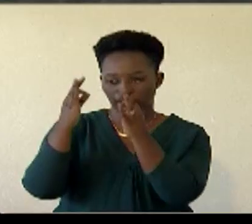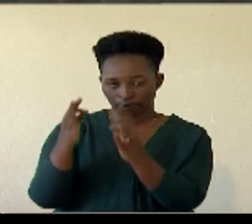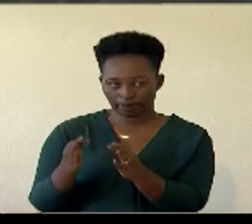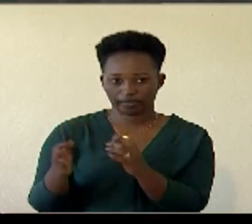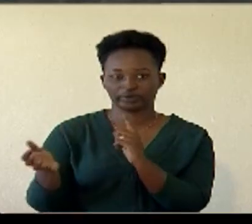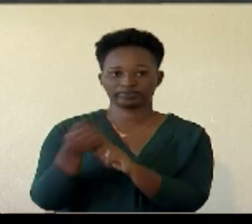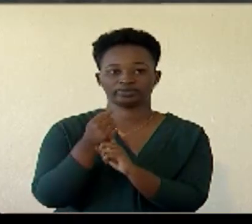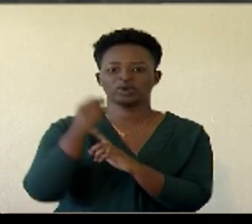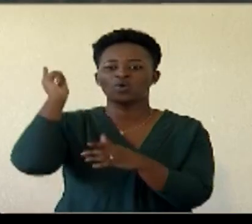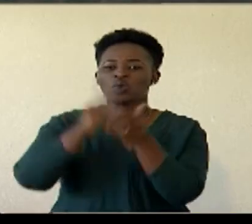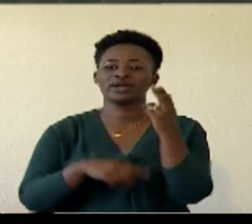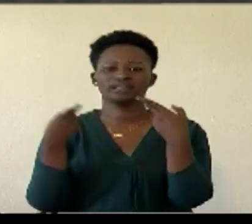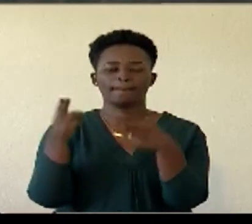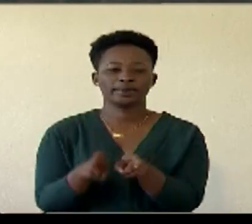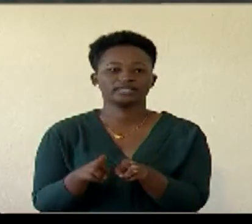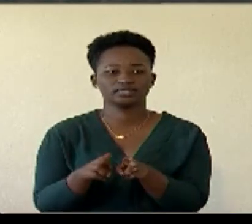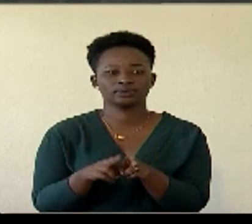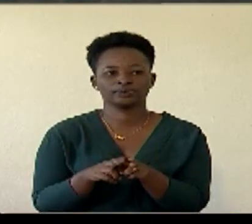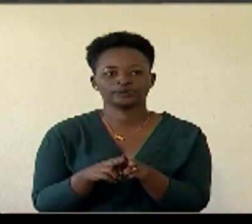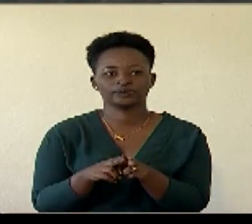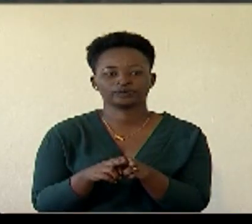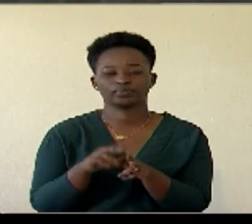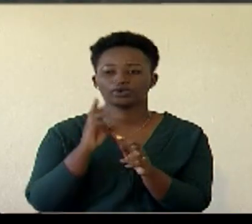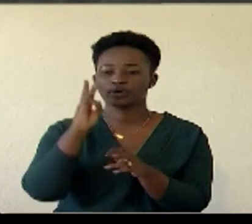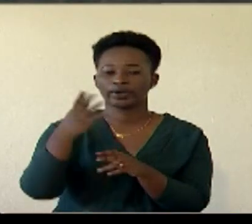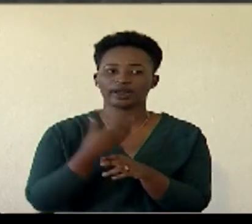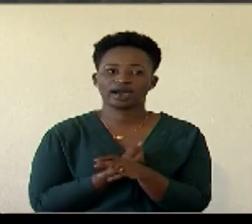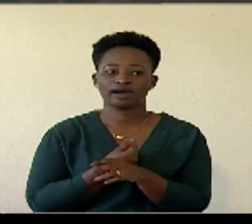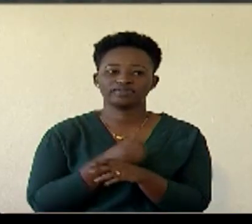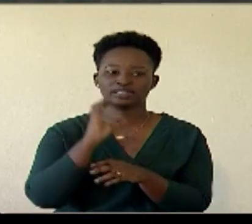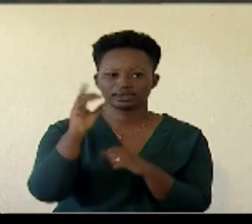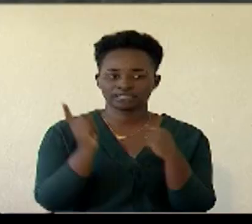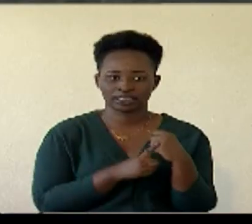So what happens? Here you'll have